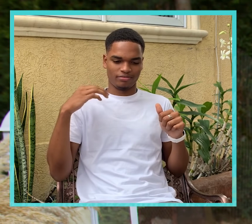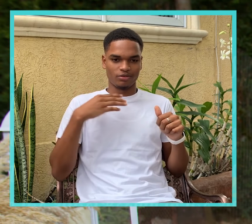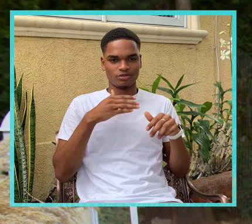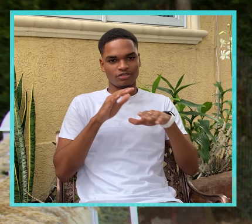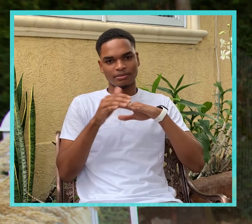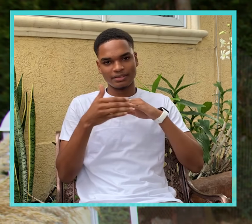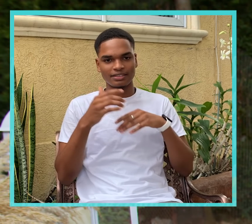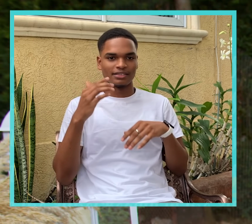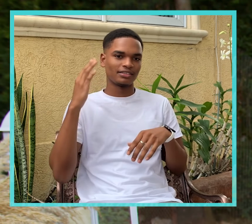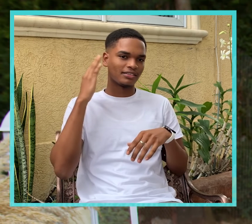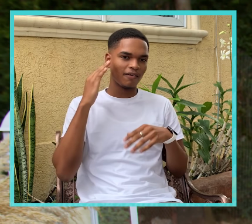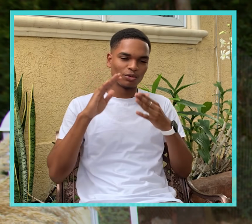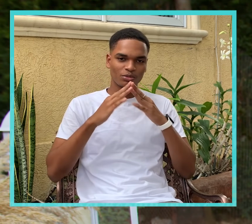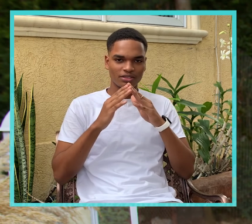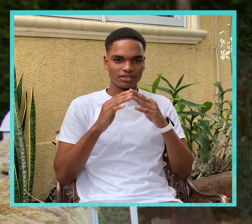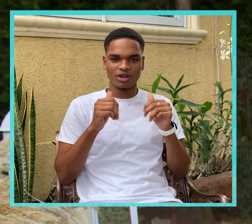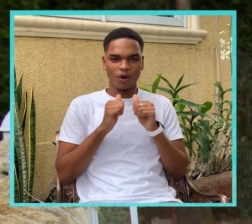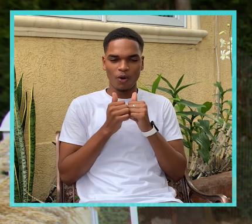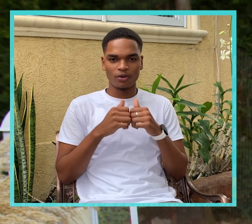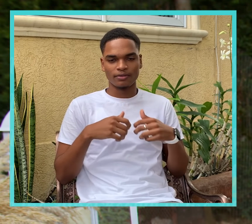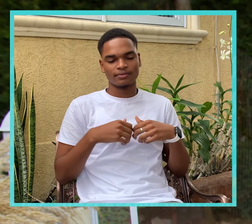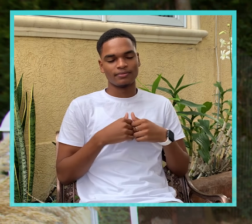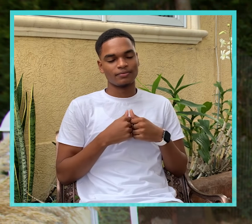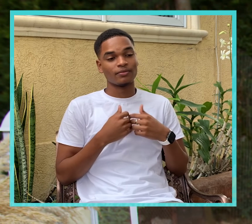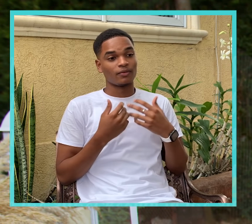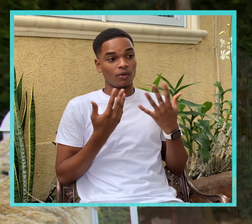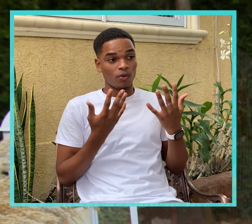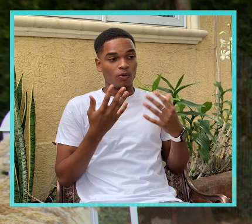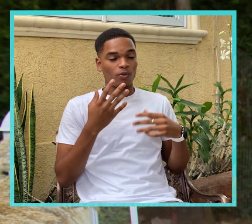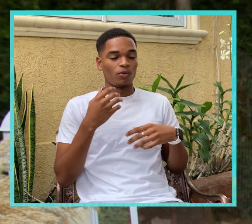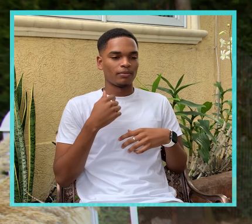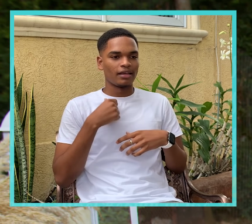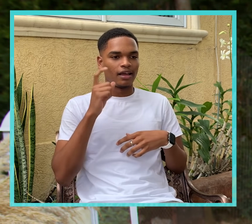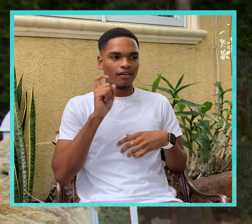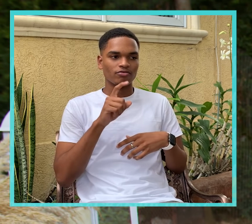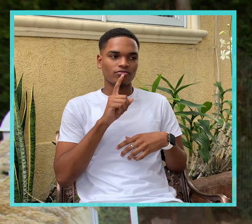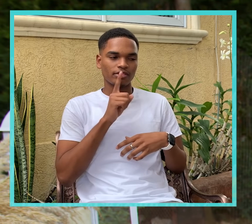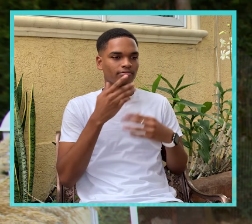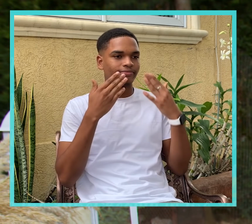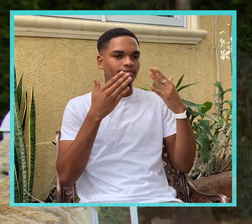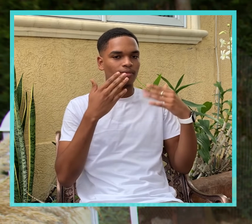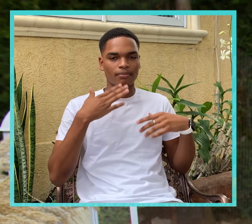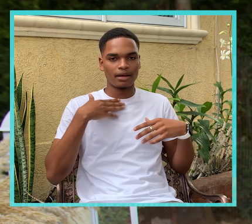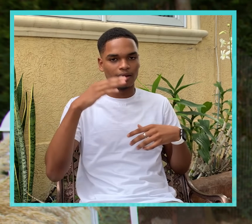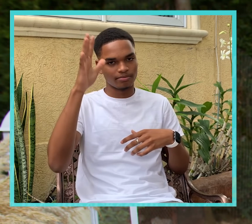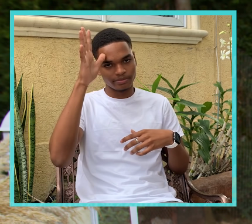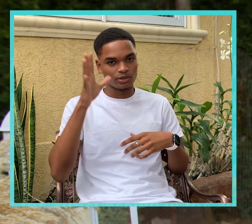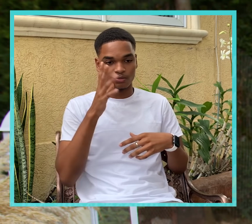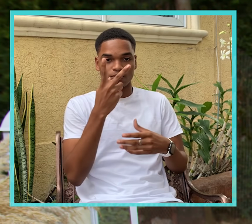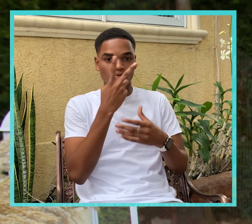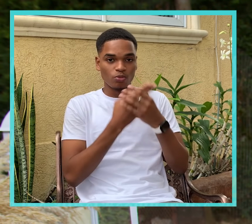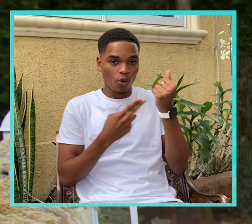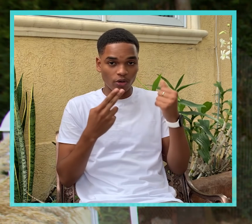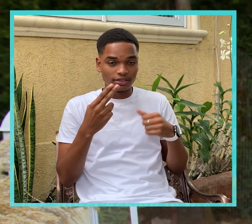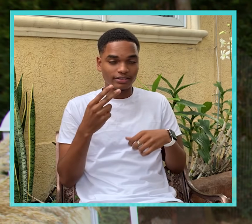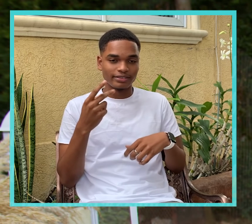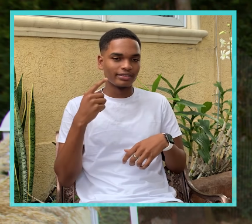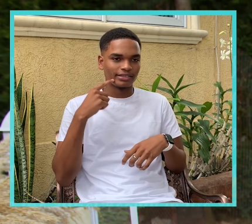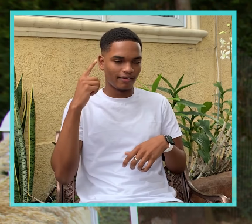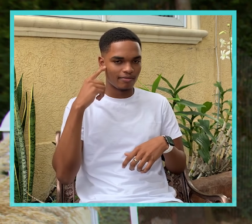deaf community? Well, I have to give the credit to my parents. Both of my parents are deaf. actually have three